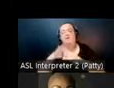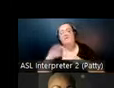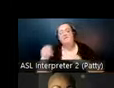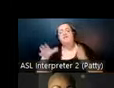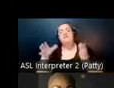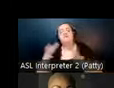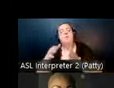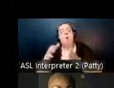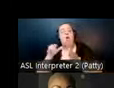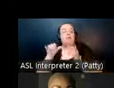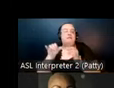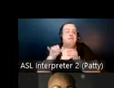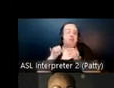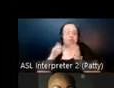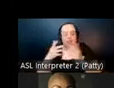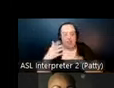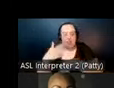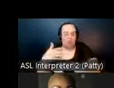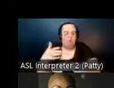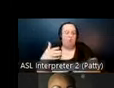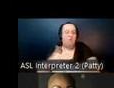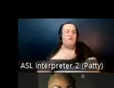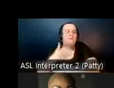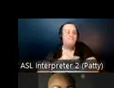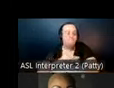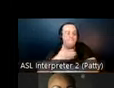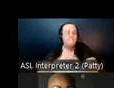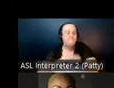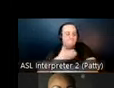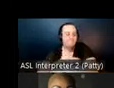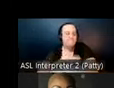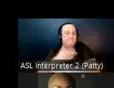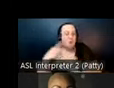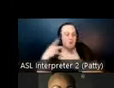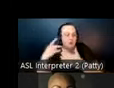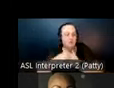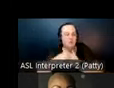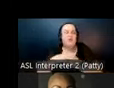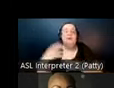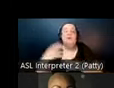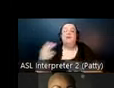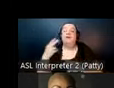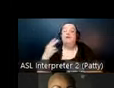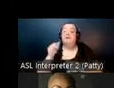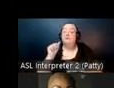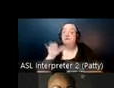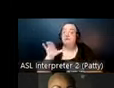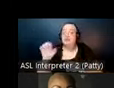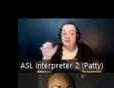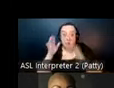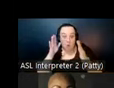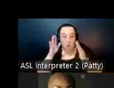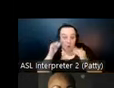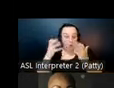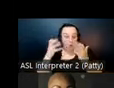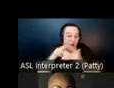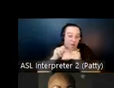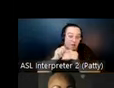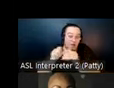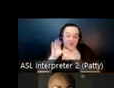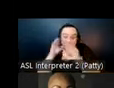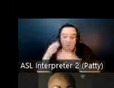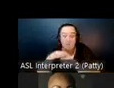small scale rehabilitation projects. And HACE is hoping to continue to focus on the